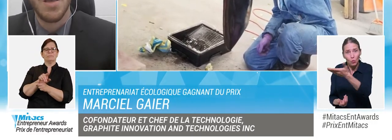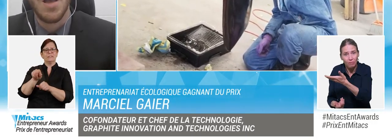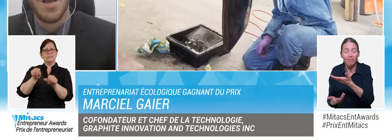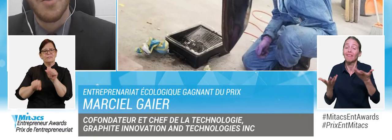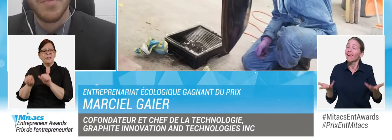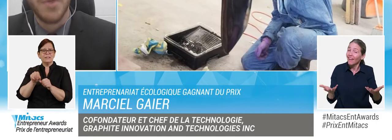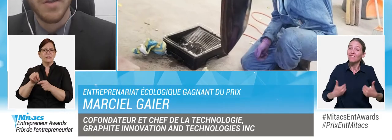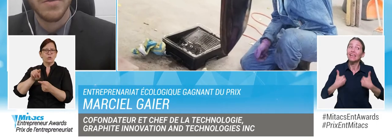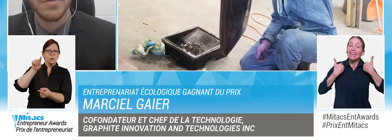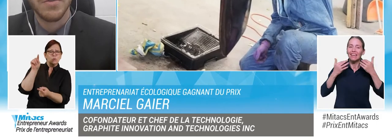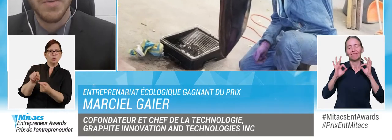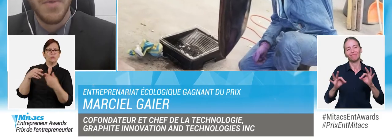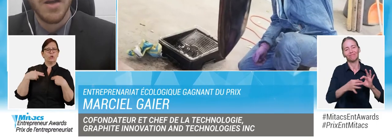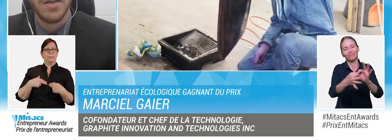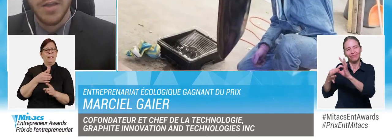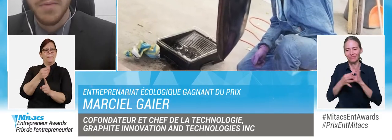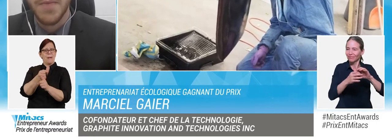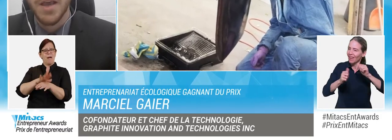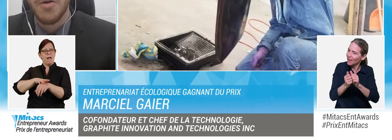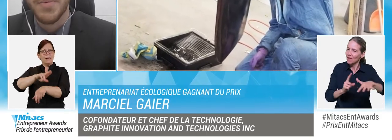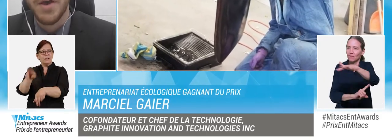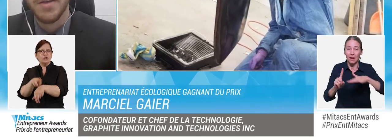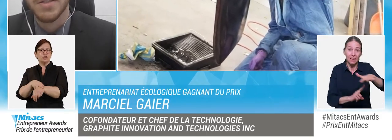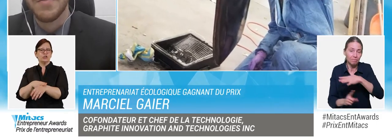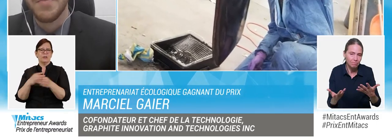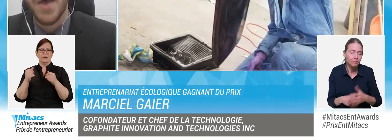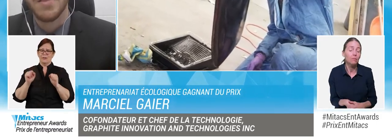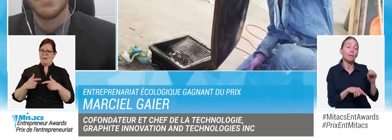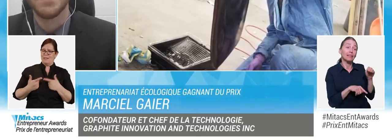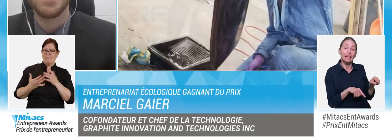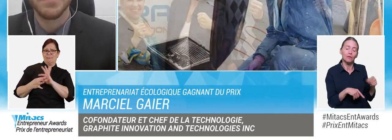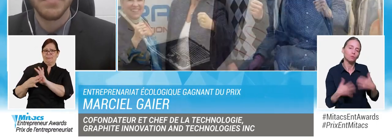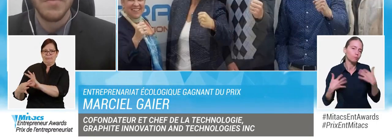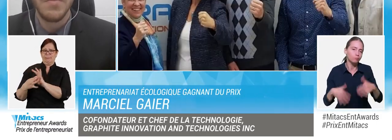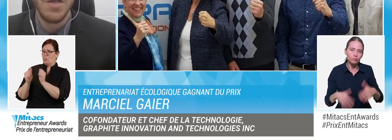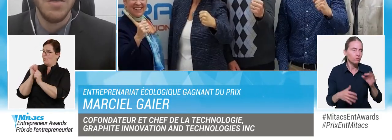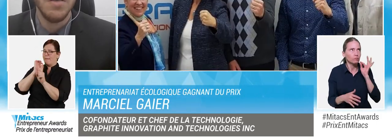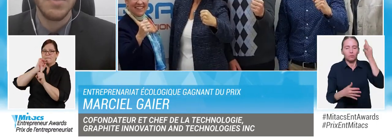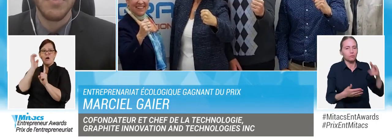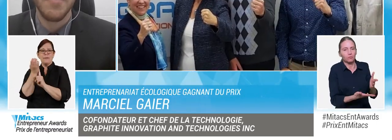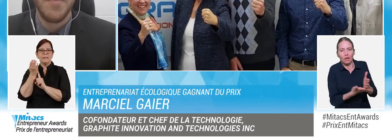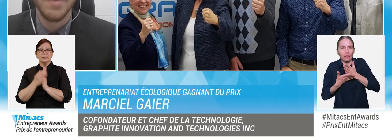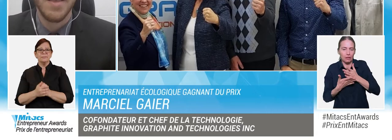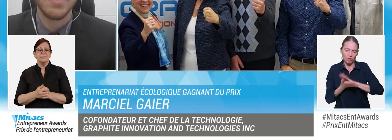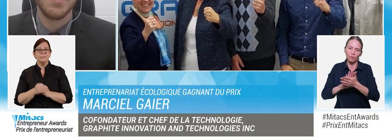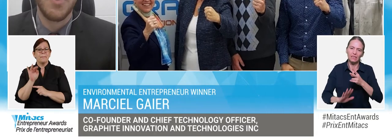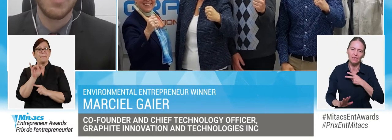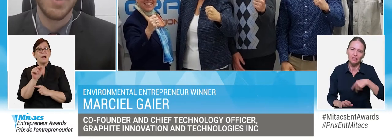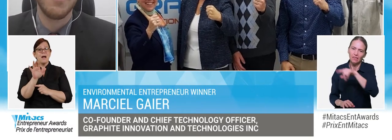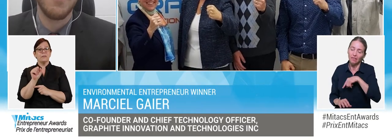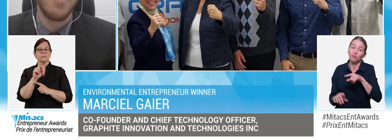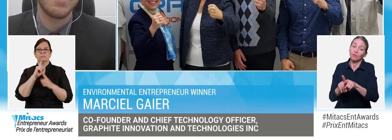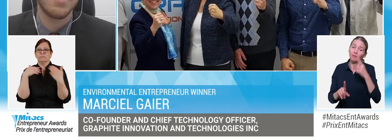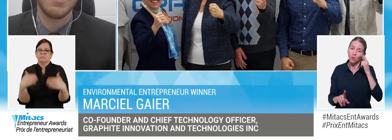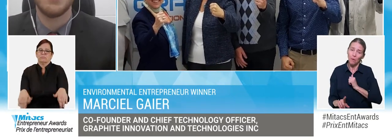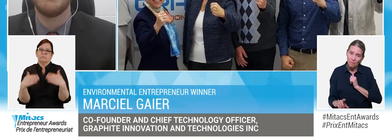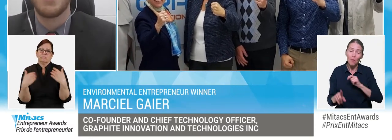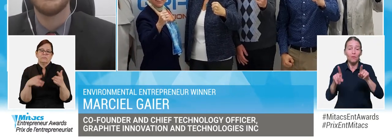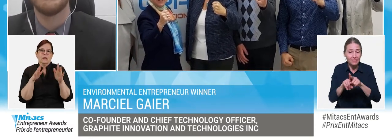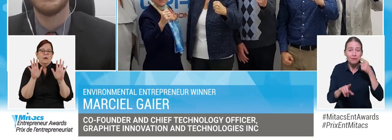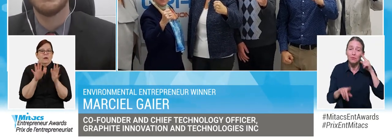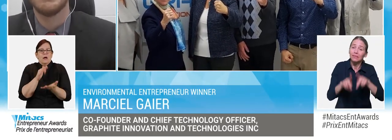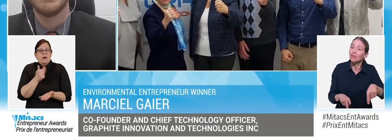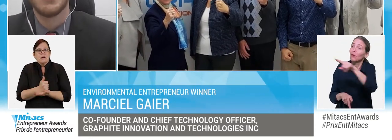bring our products to the market and make our products even better. So with Mitacs support, we can foster